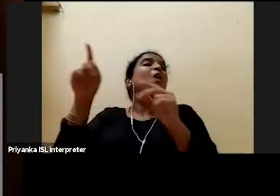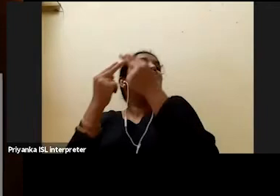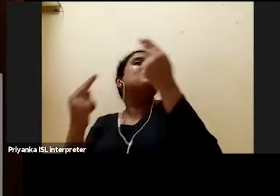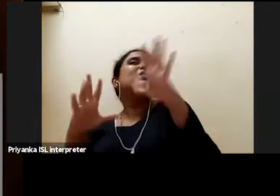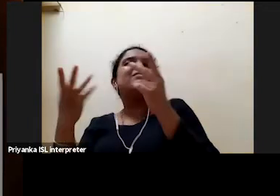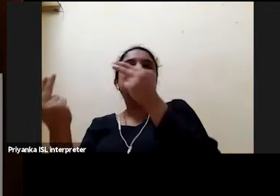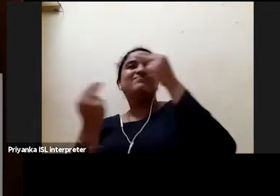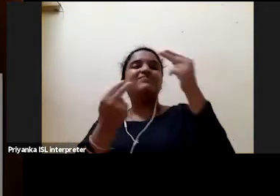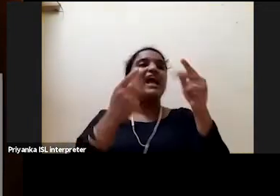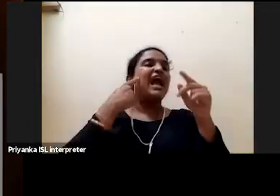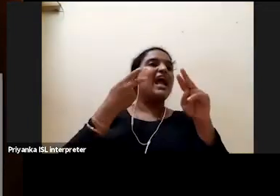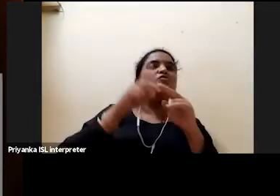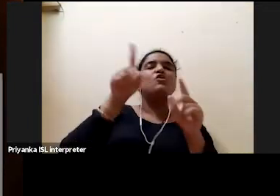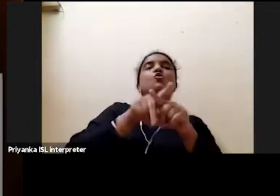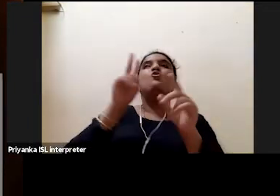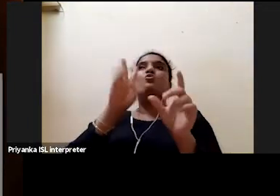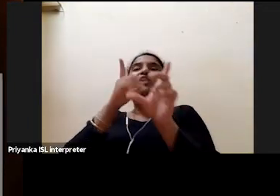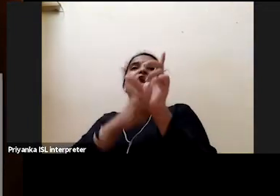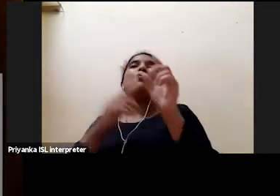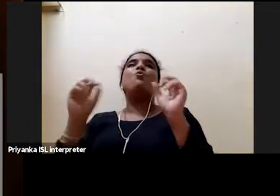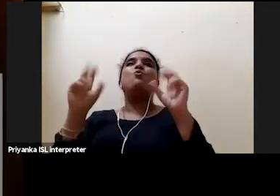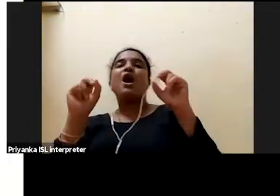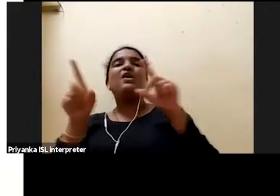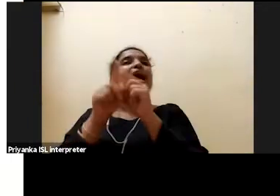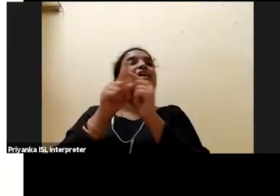angles when you describe food. It's not just the taste of food.